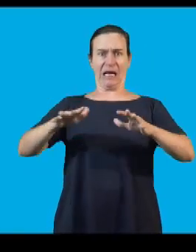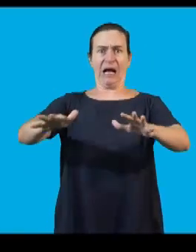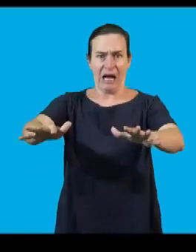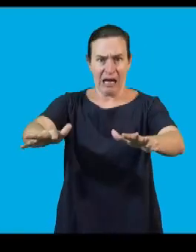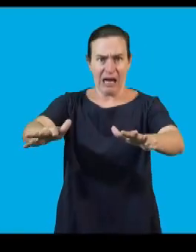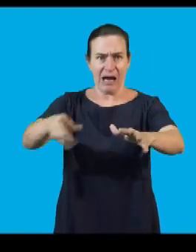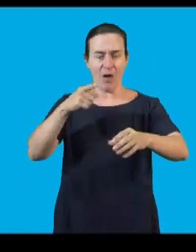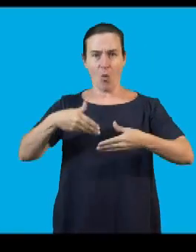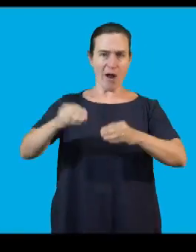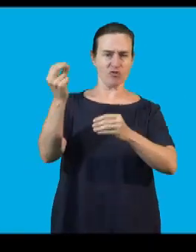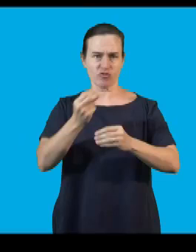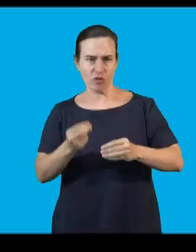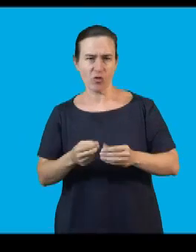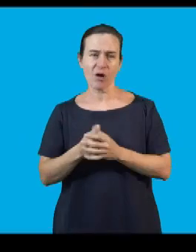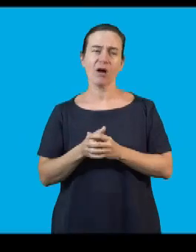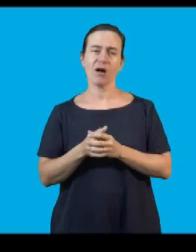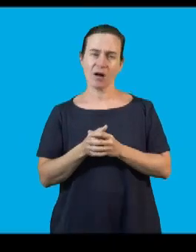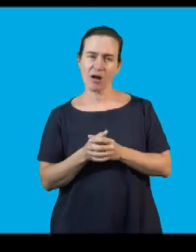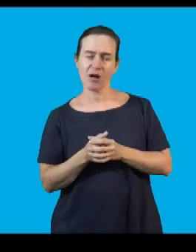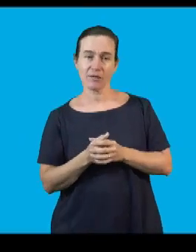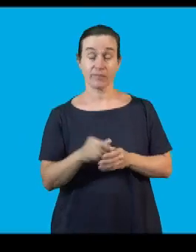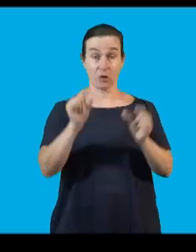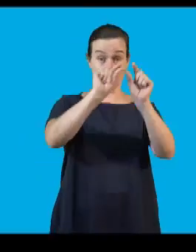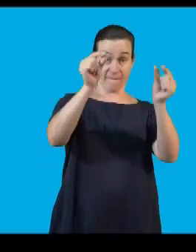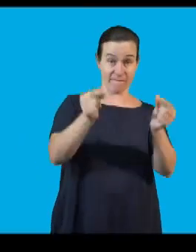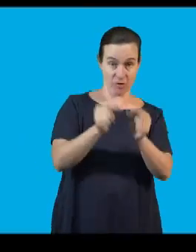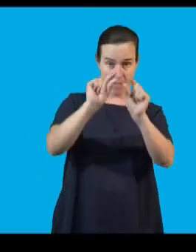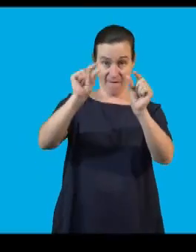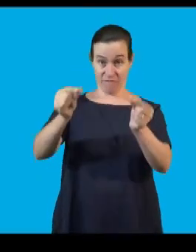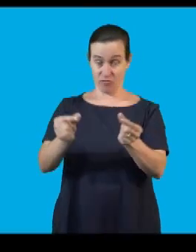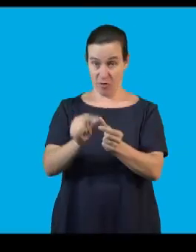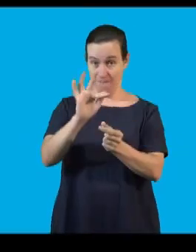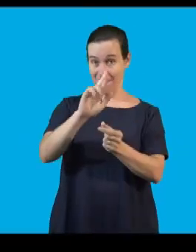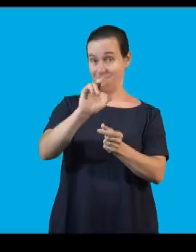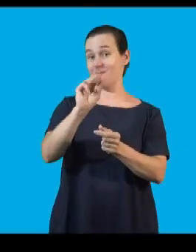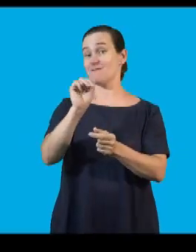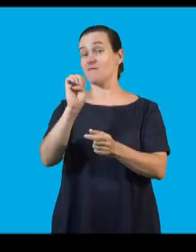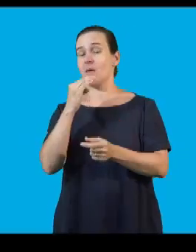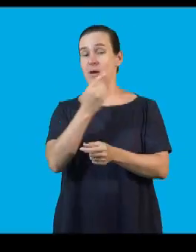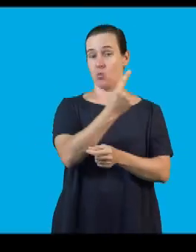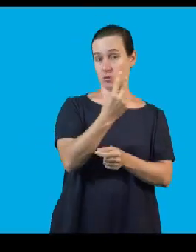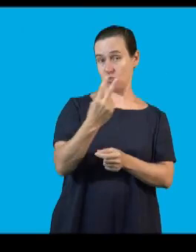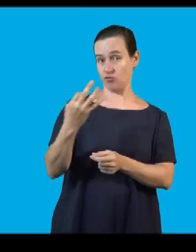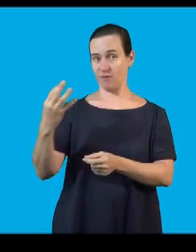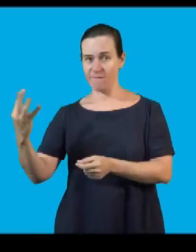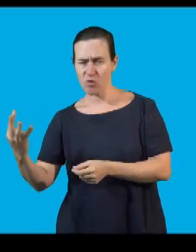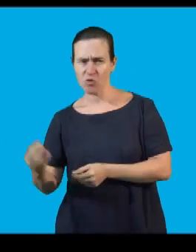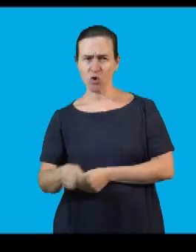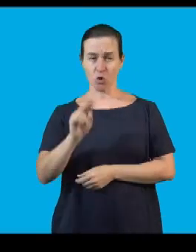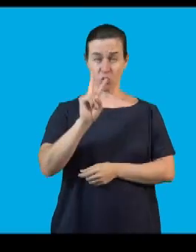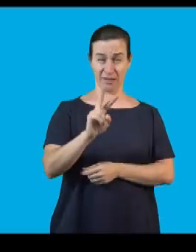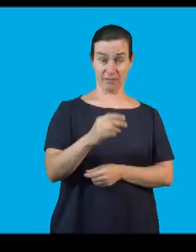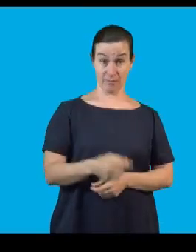Okay, we are indicating our frames in this instance. Look at the 4 frames indicated by the